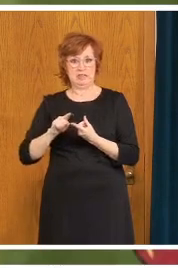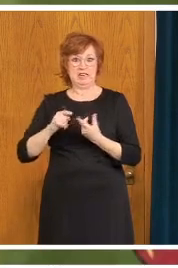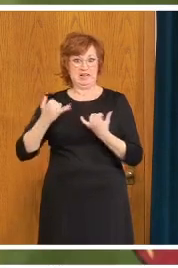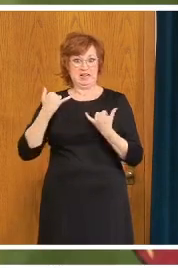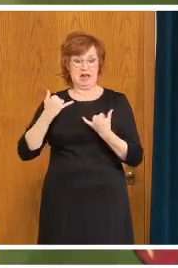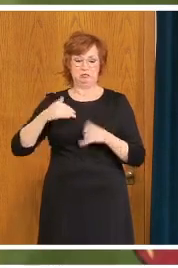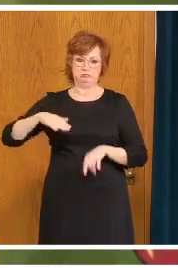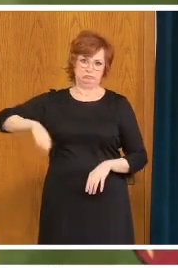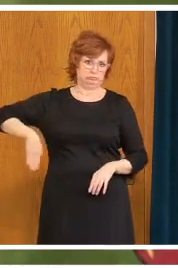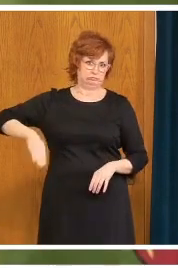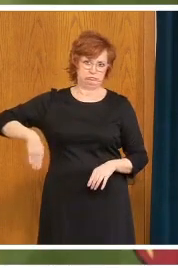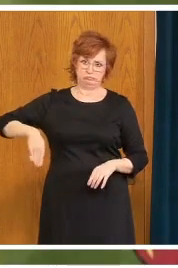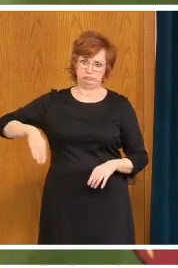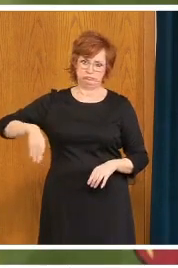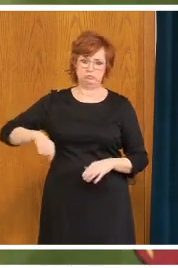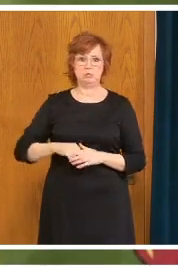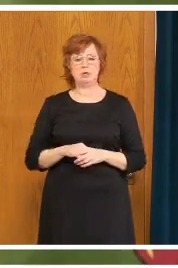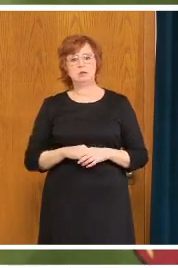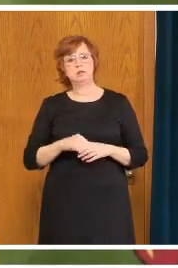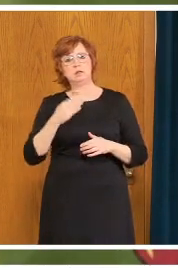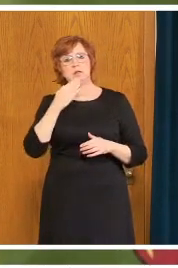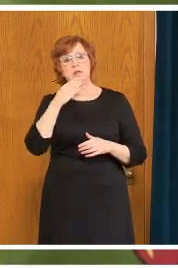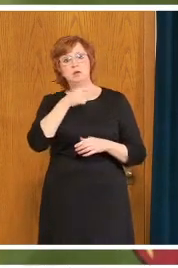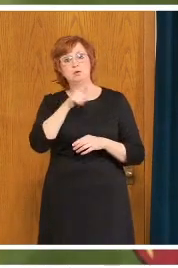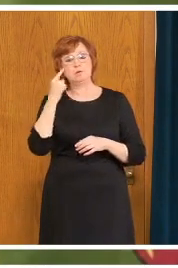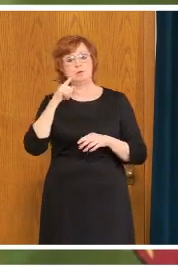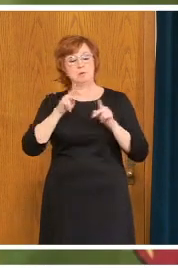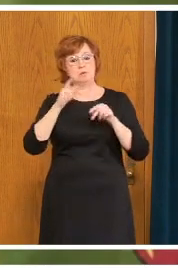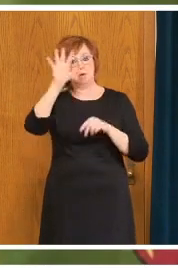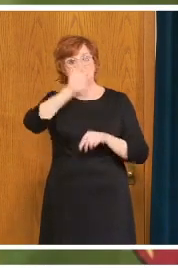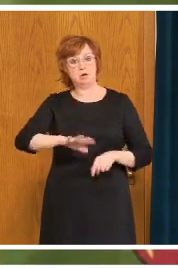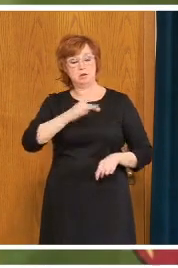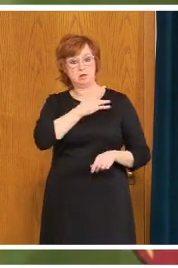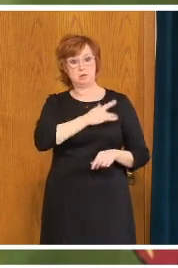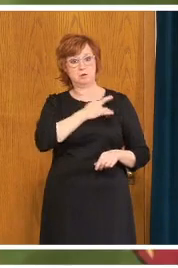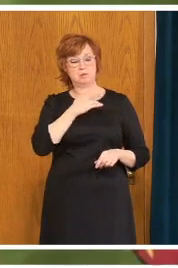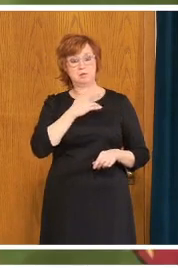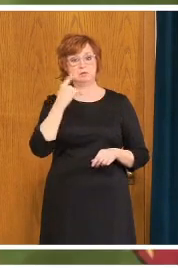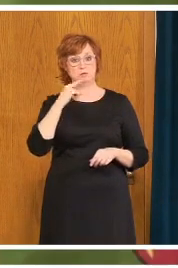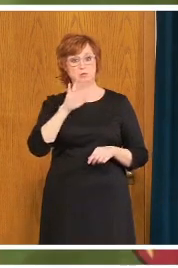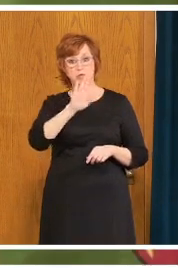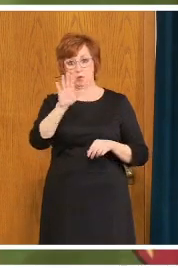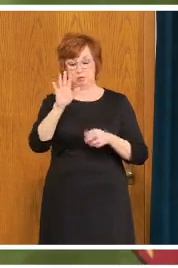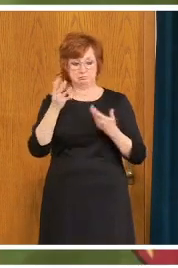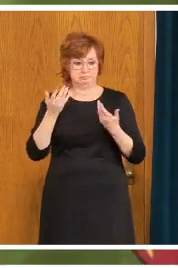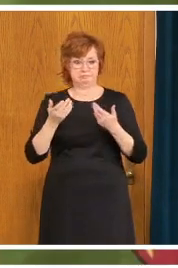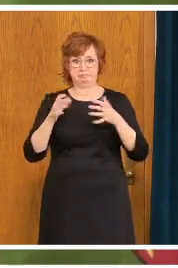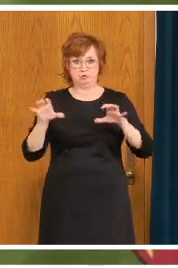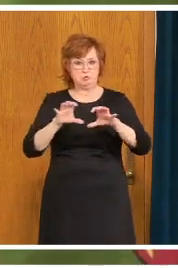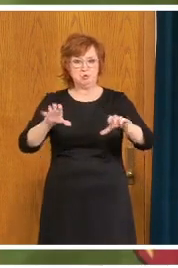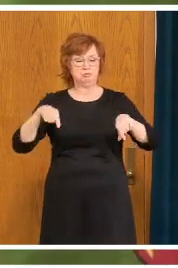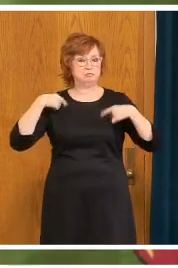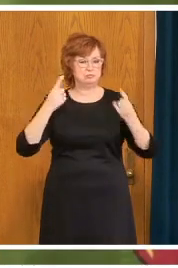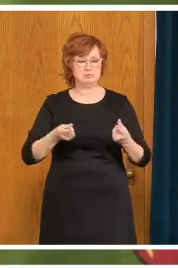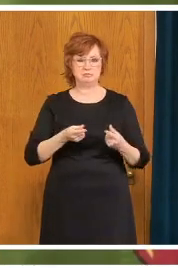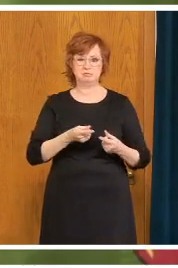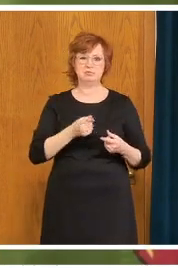thank you to everyone in Saskatchewan for all you're doing, for all the sacrifices you have made and continue to